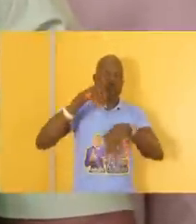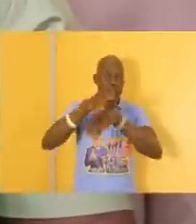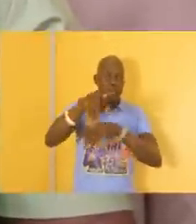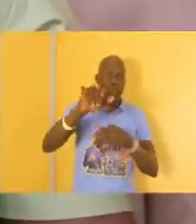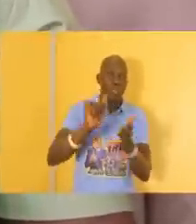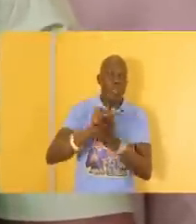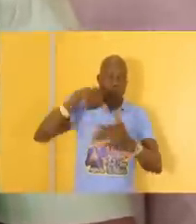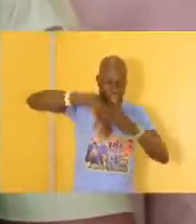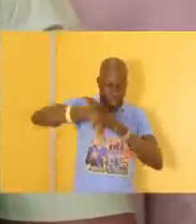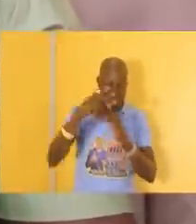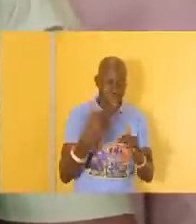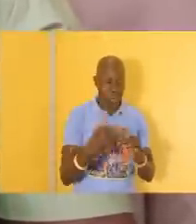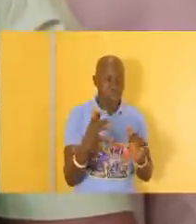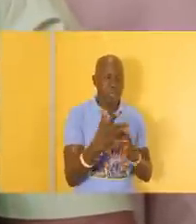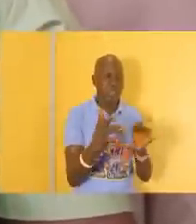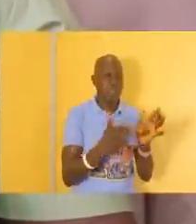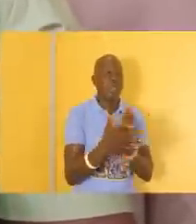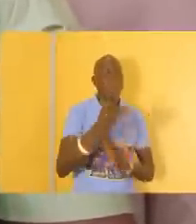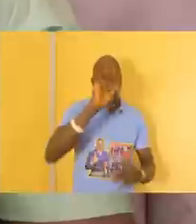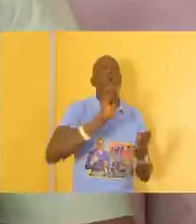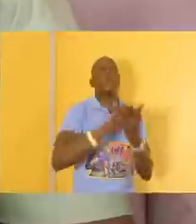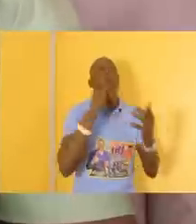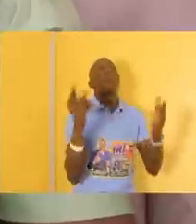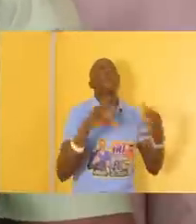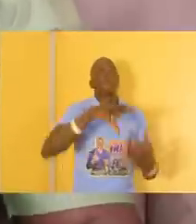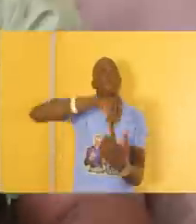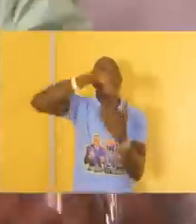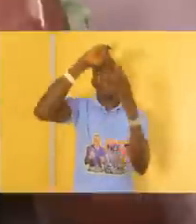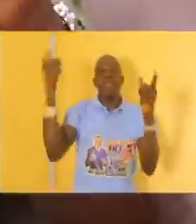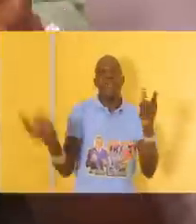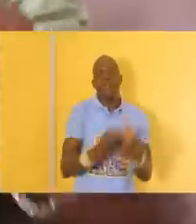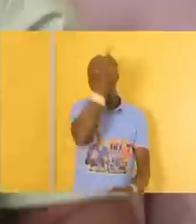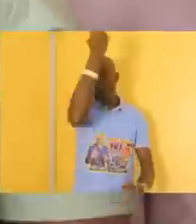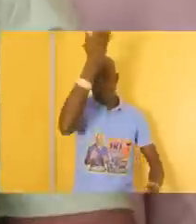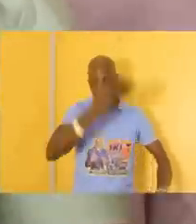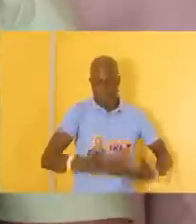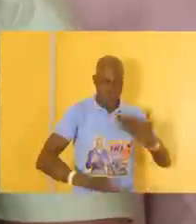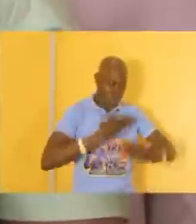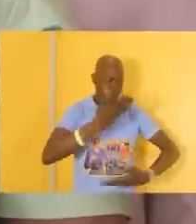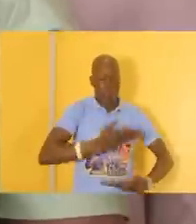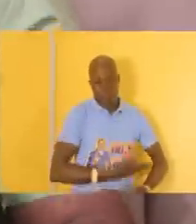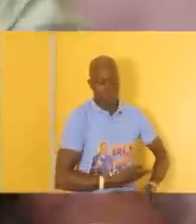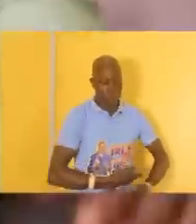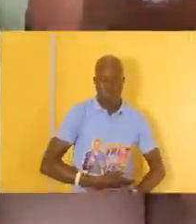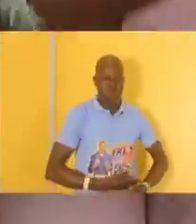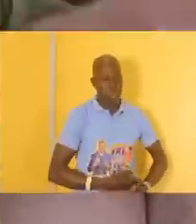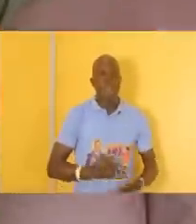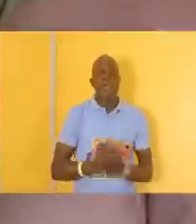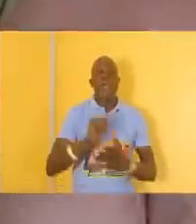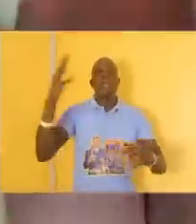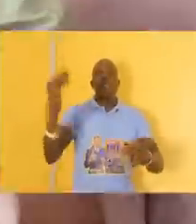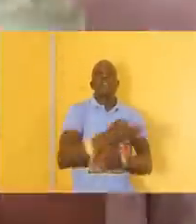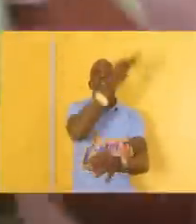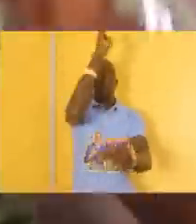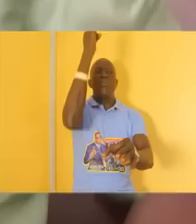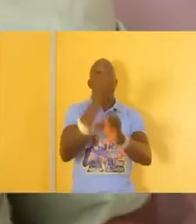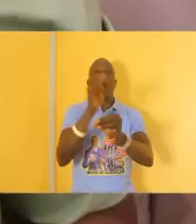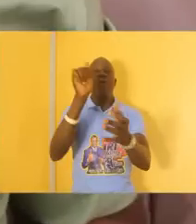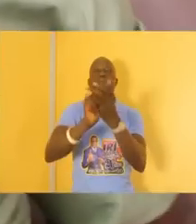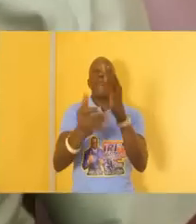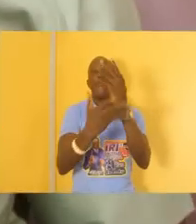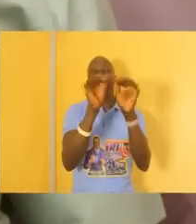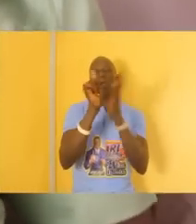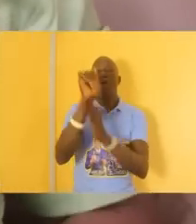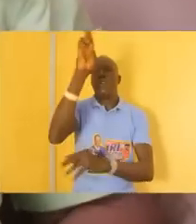to you in the name of Jesus. Especially firstborn. I'll give you water. Seven symbol